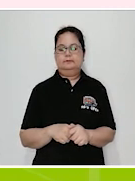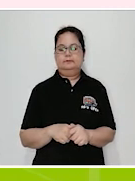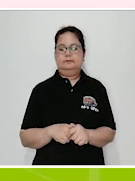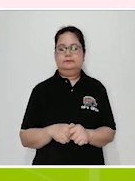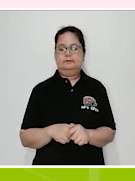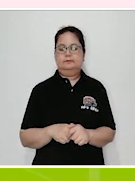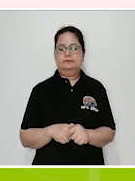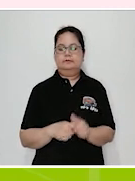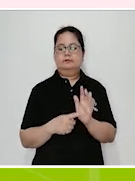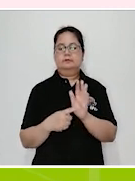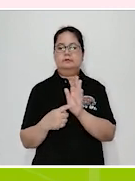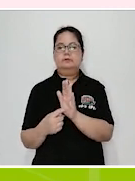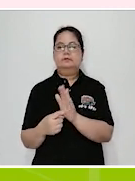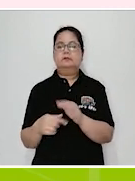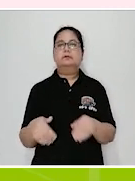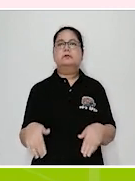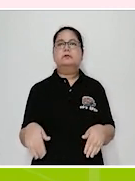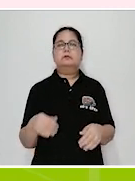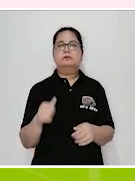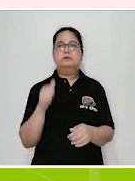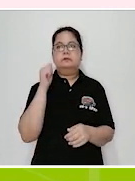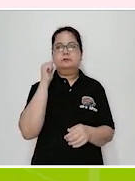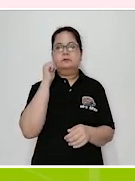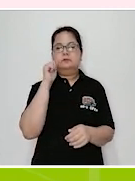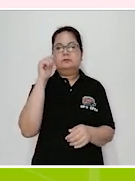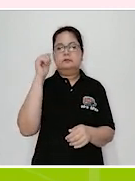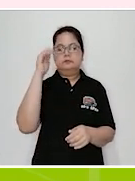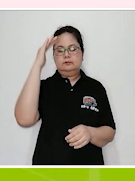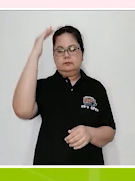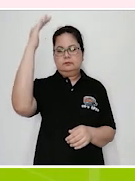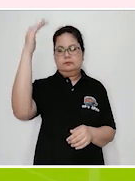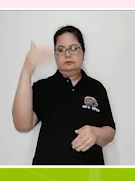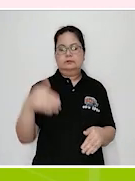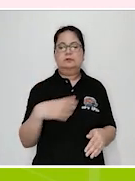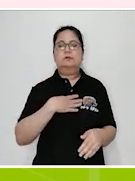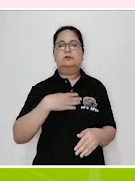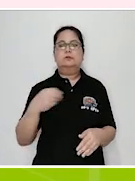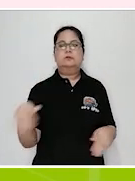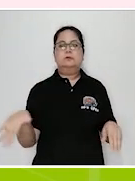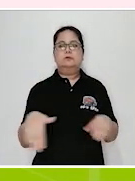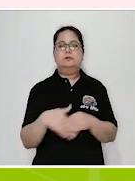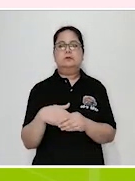Wonderful! It shows a woman in her white wedding gown.